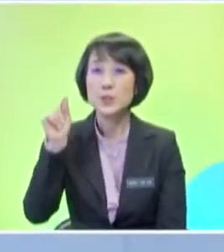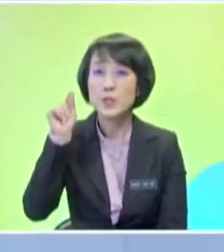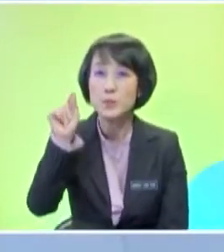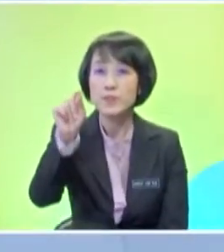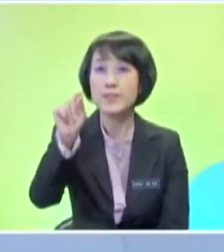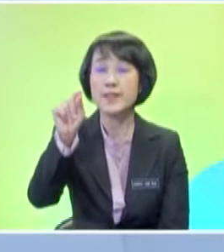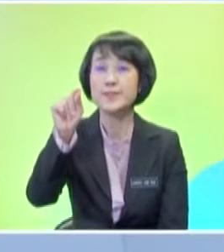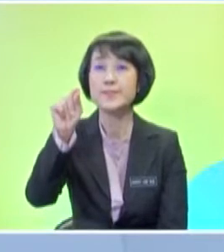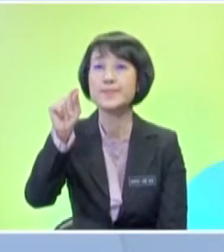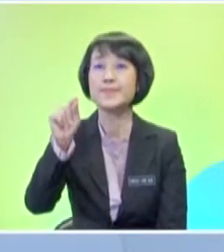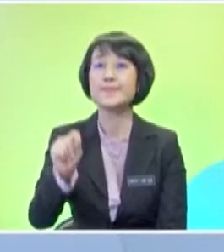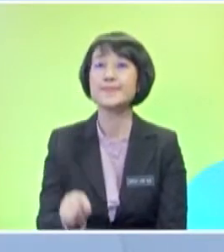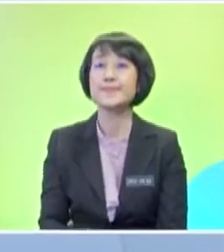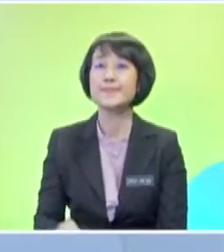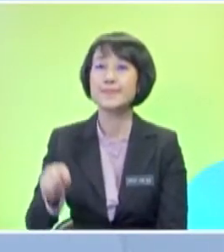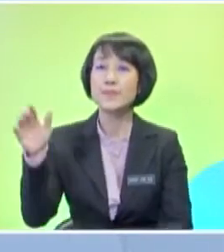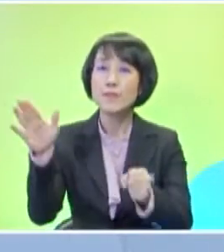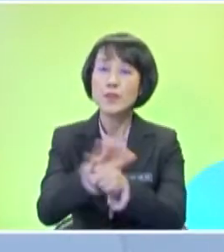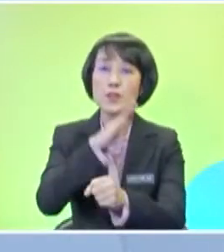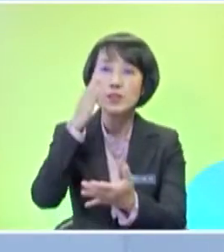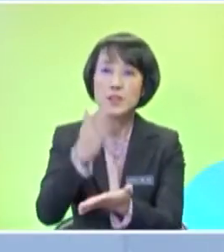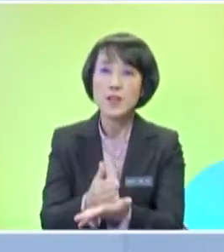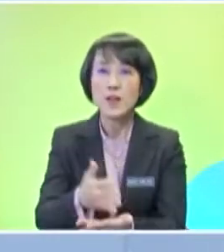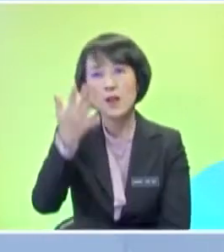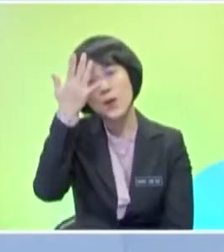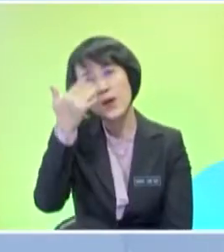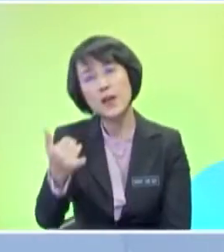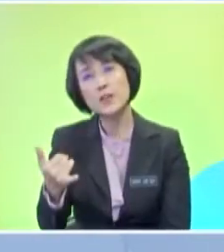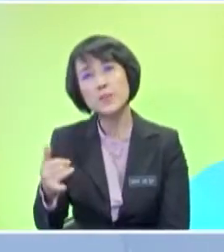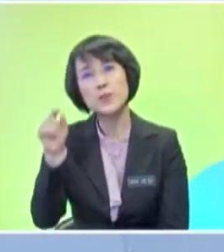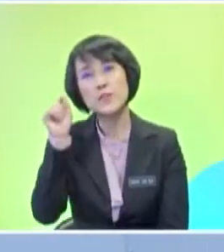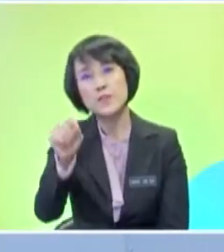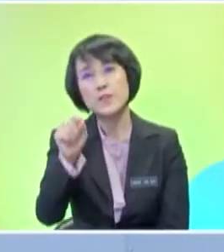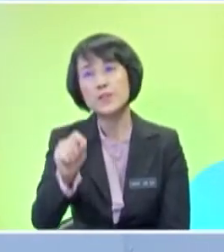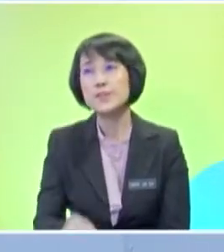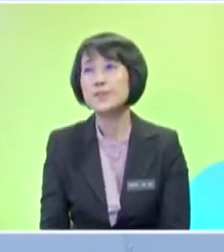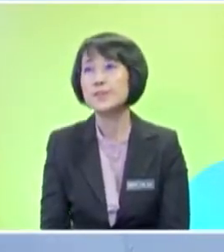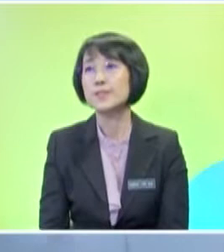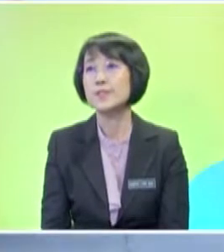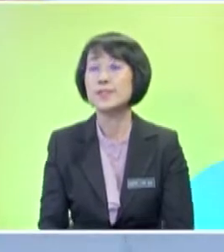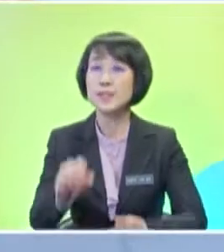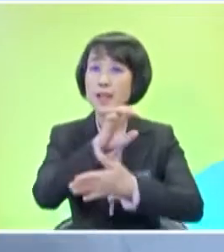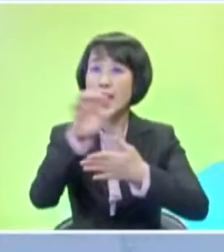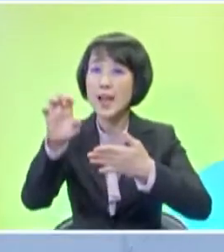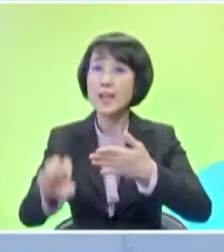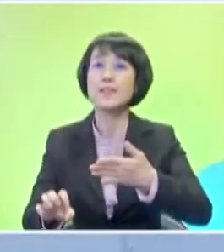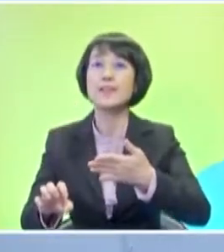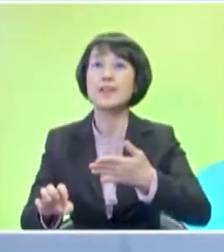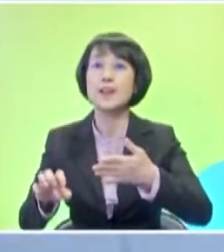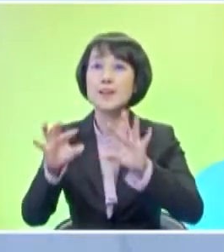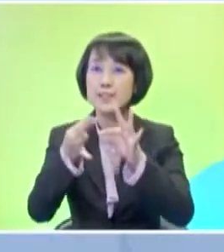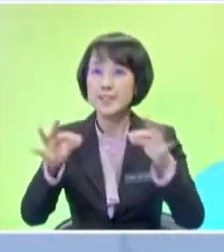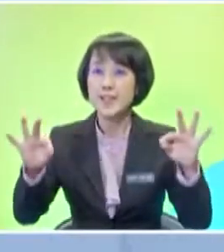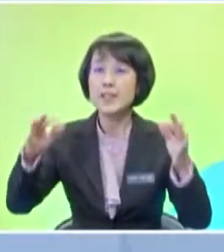stop. Why do we need to put a full stop? Because that is the end of the sentence. We need to